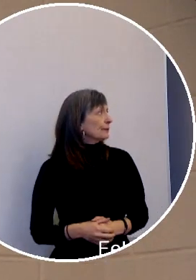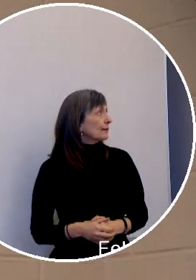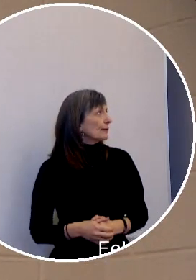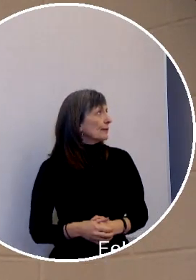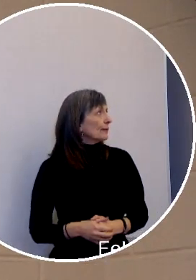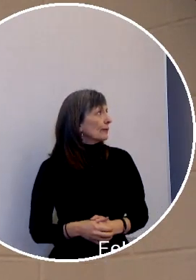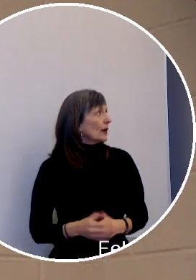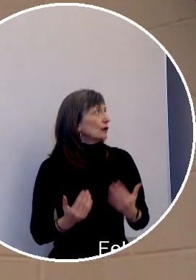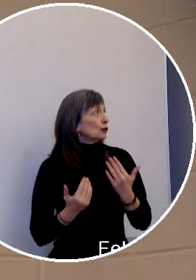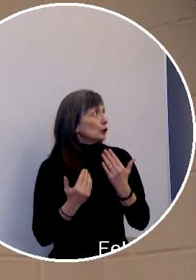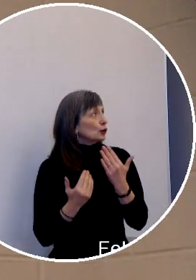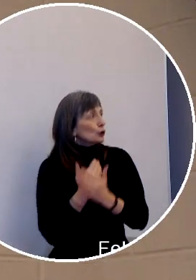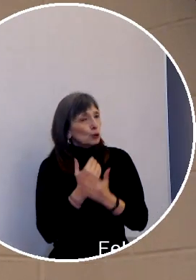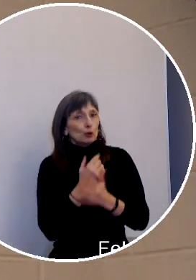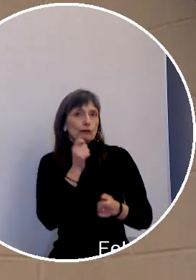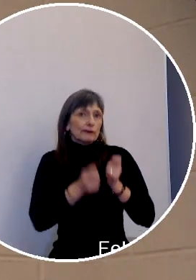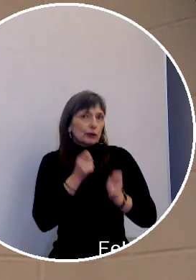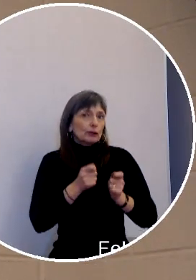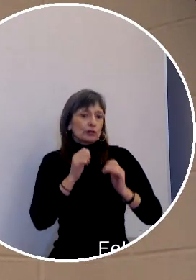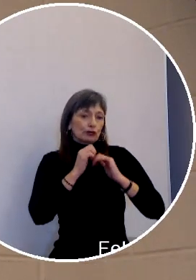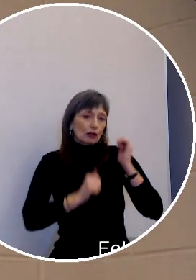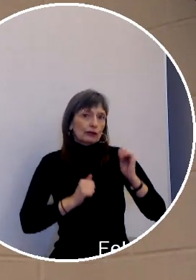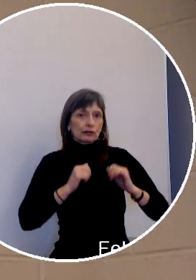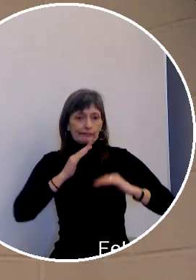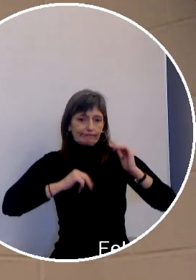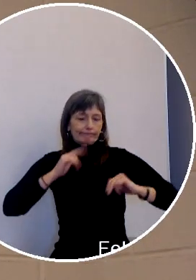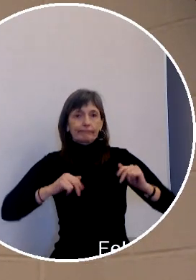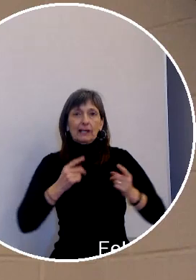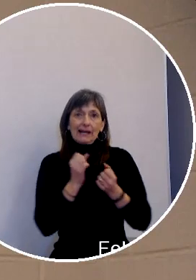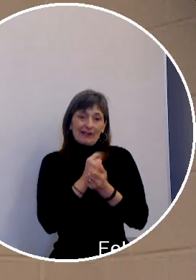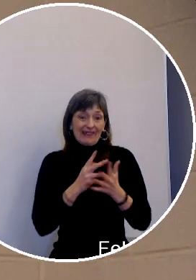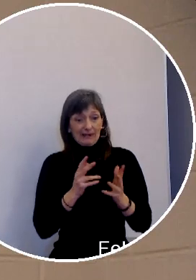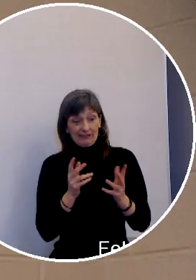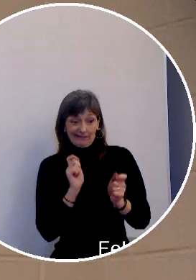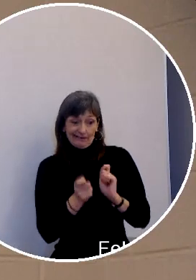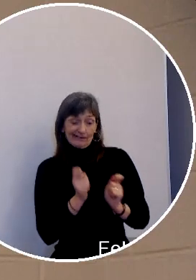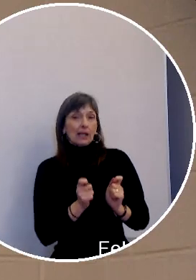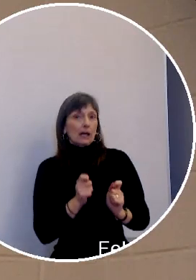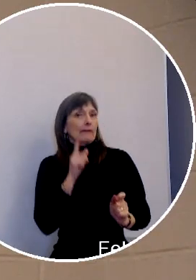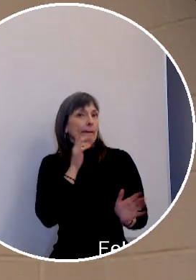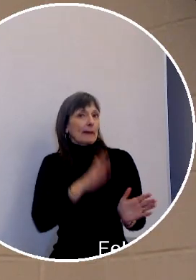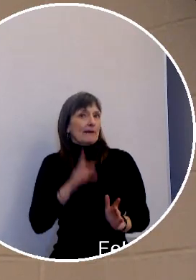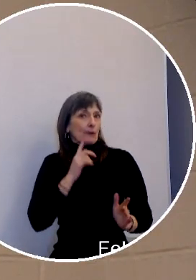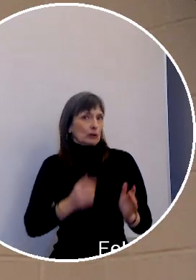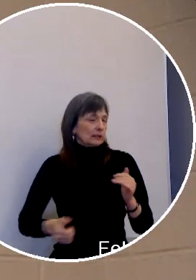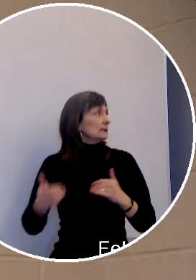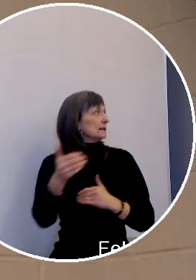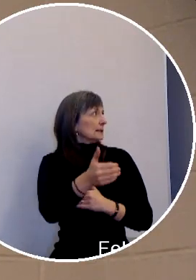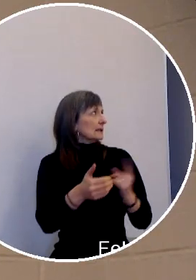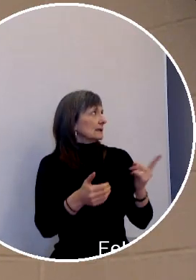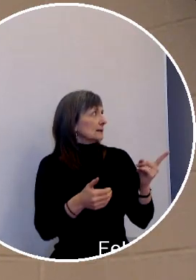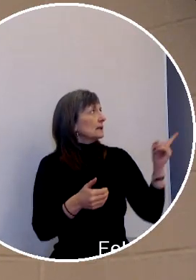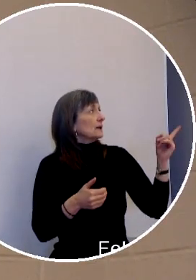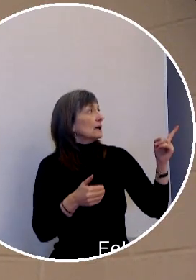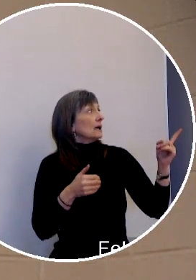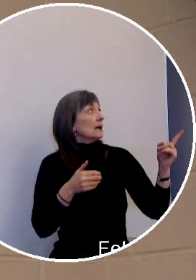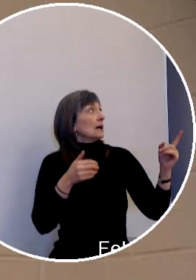new or revised infrastructure within the district. The Dorset